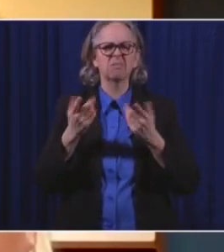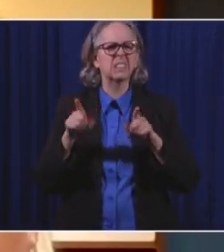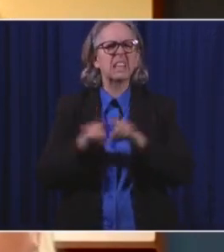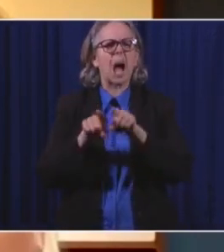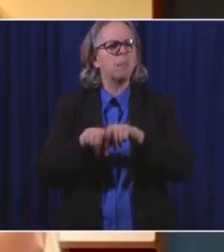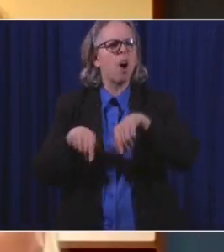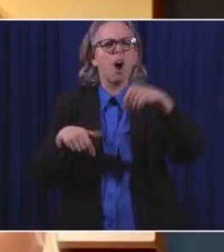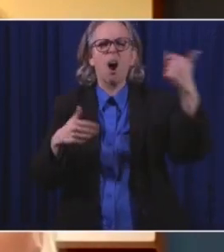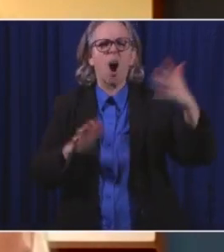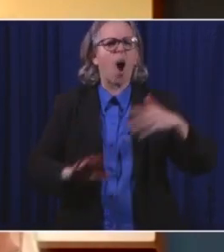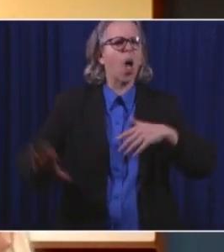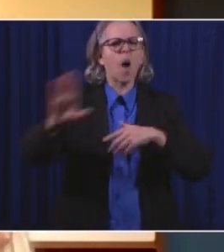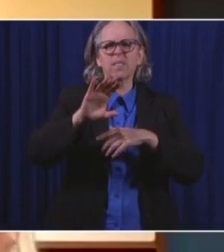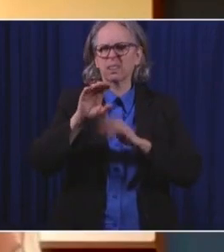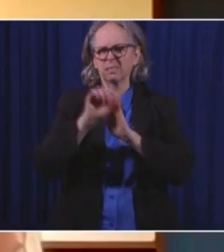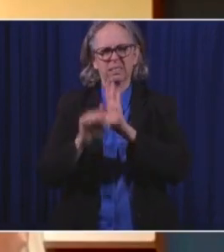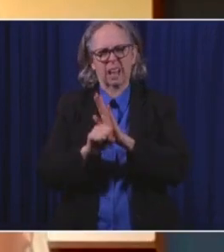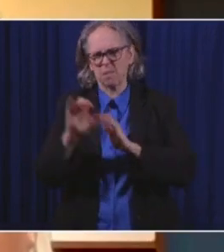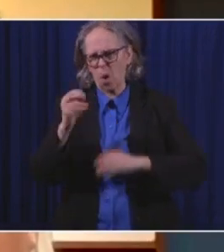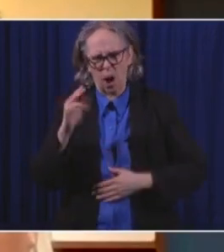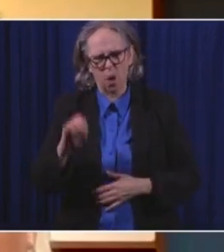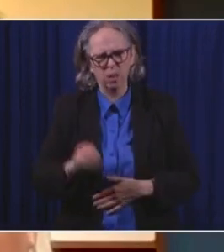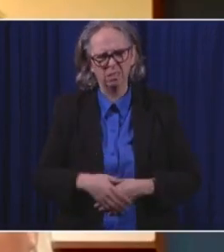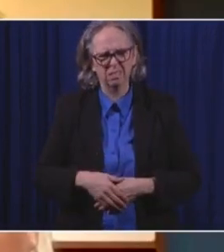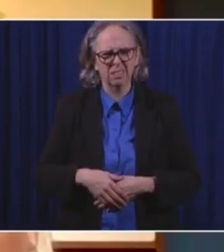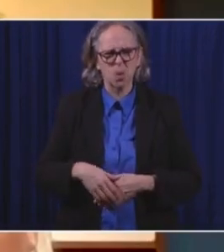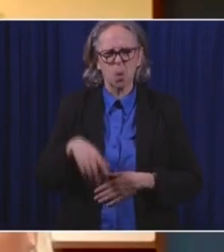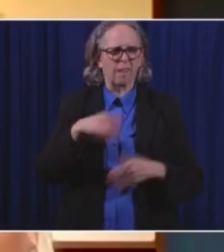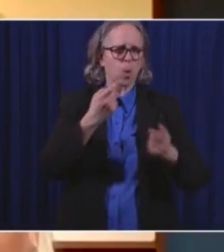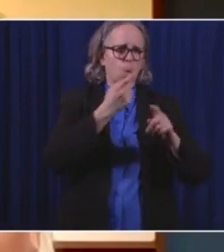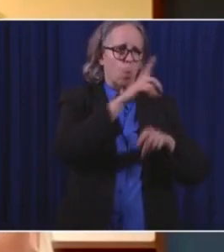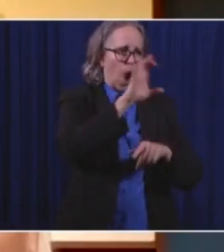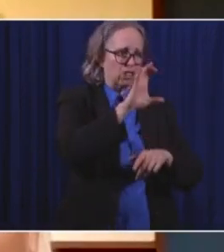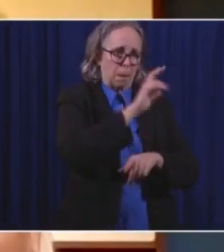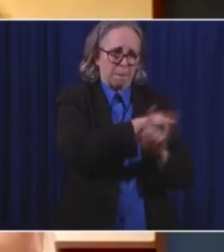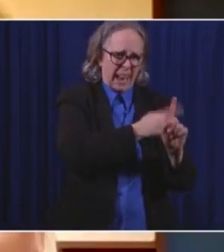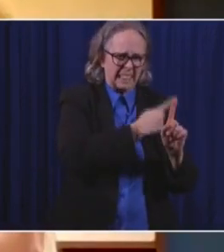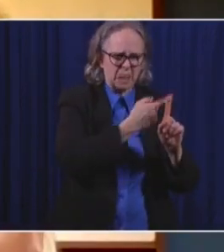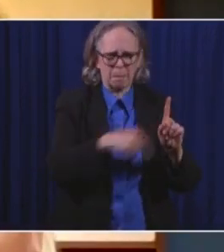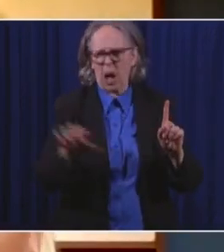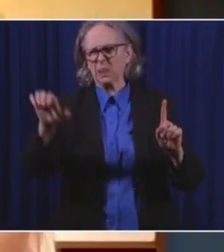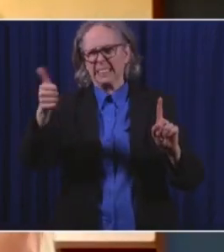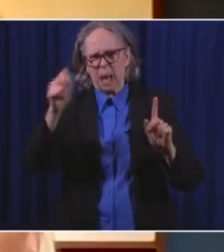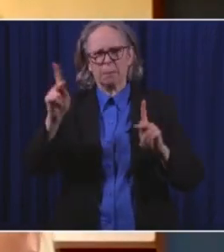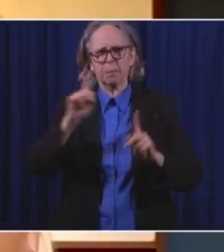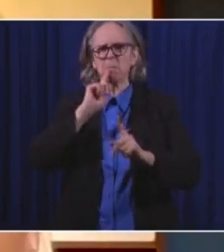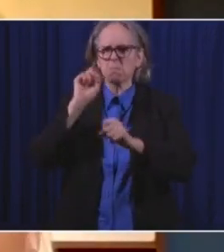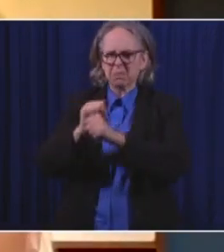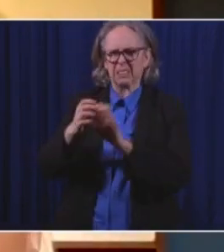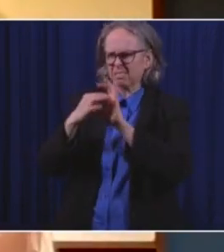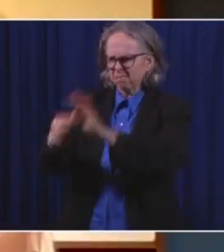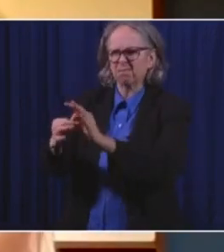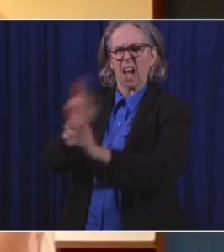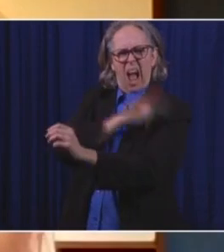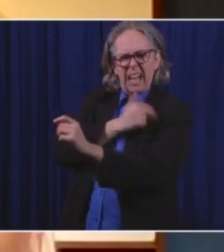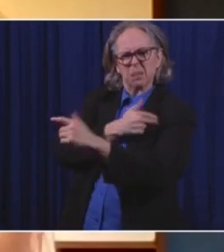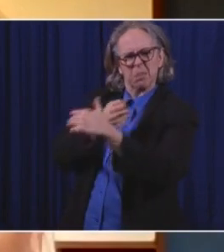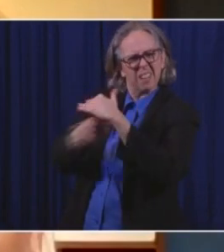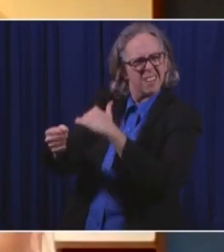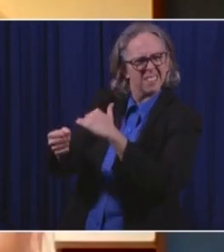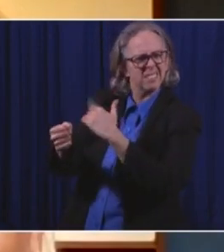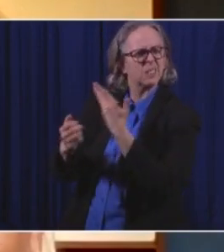COVID patient, approximately 10 of them will end up needing hospital admissions. I know we all